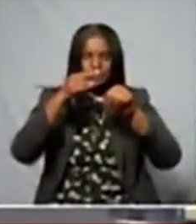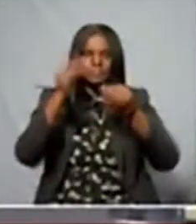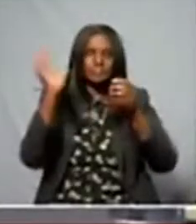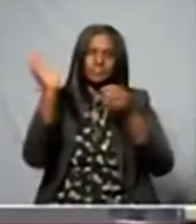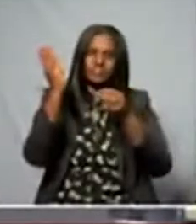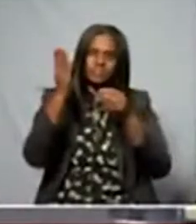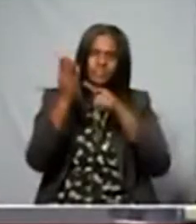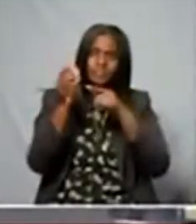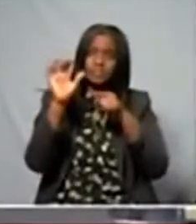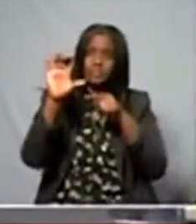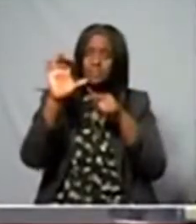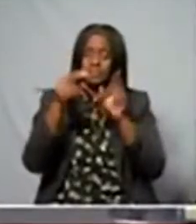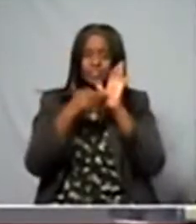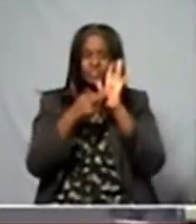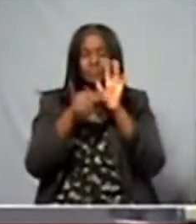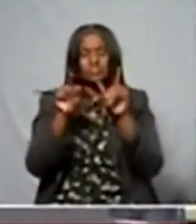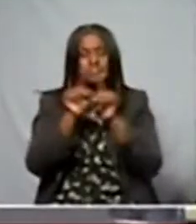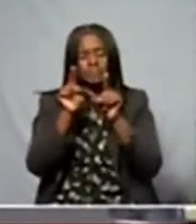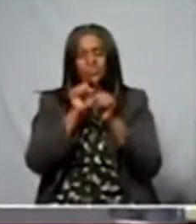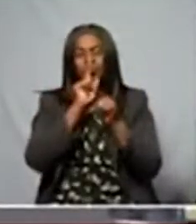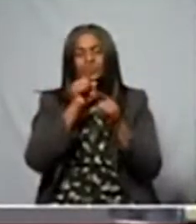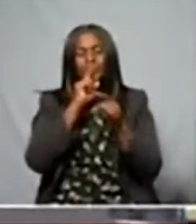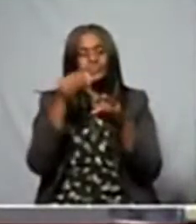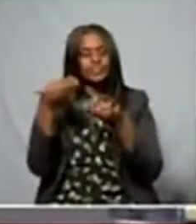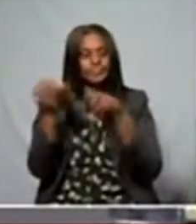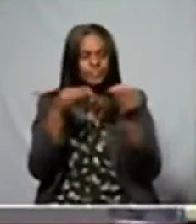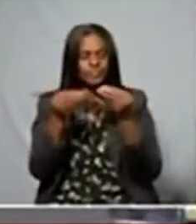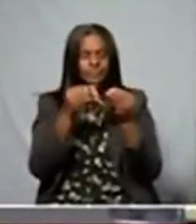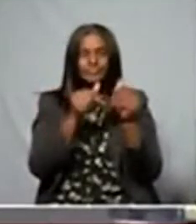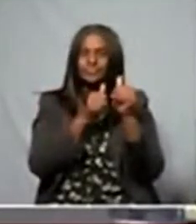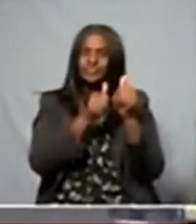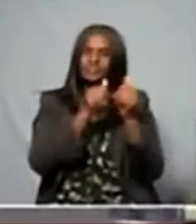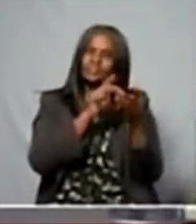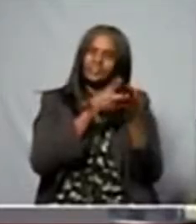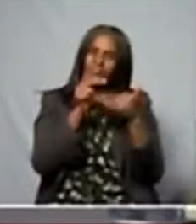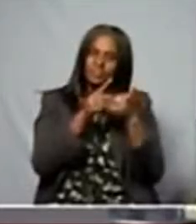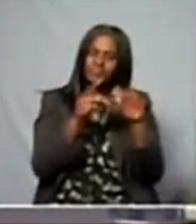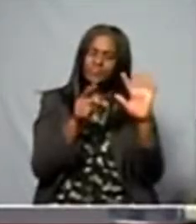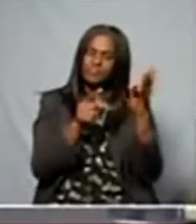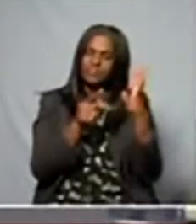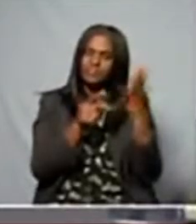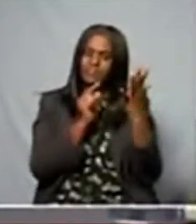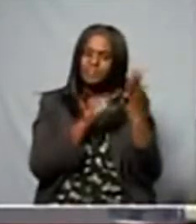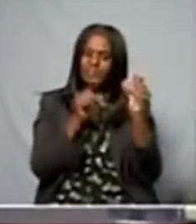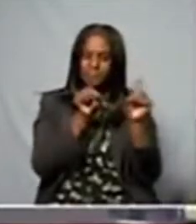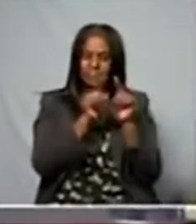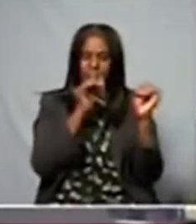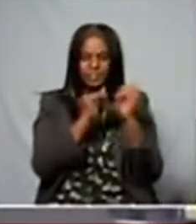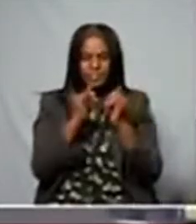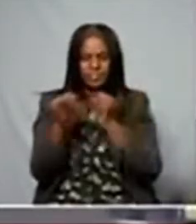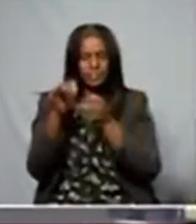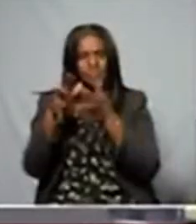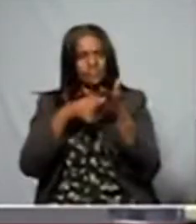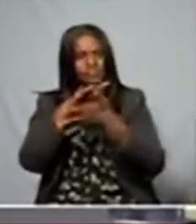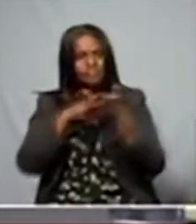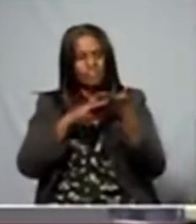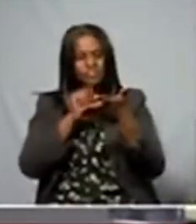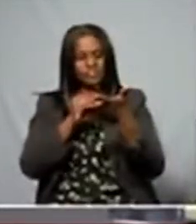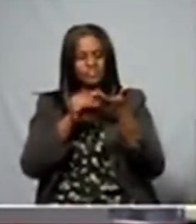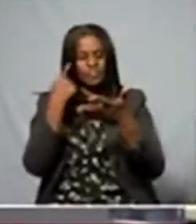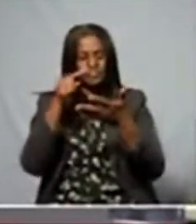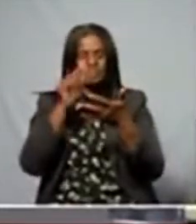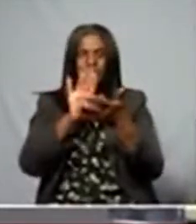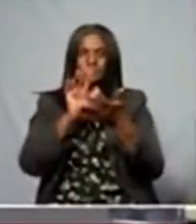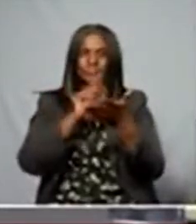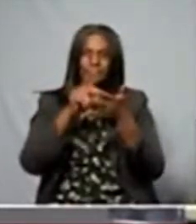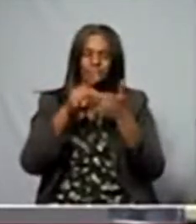C, showing aggregate expenditure per program. 5. Implementation schedule of